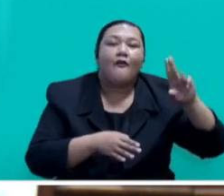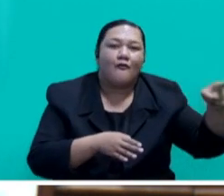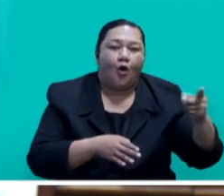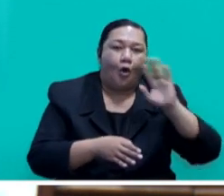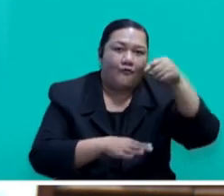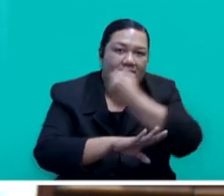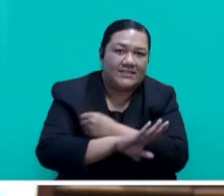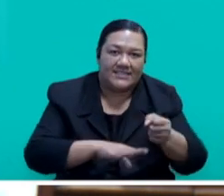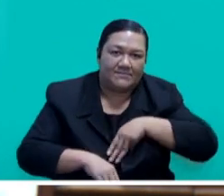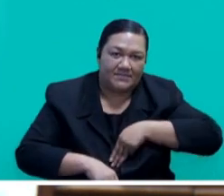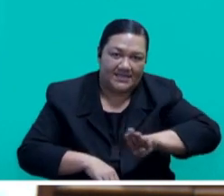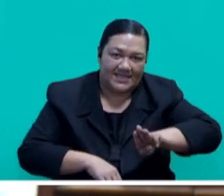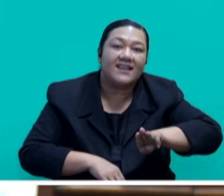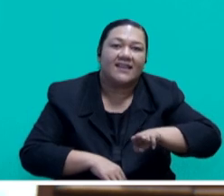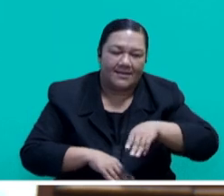Speaker, sir.